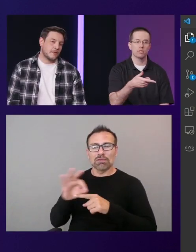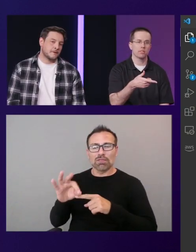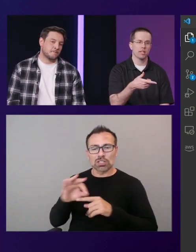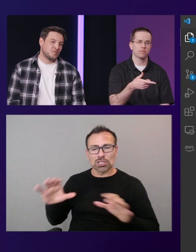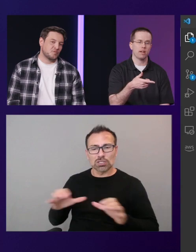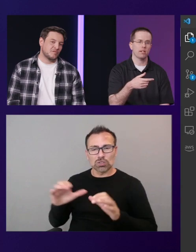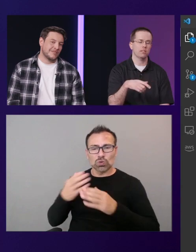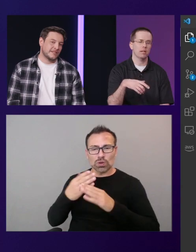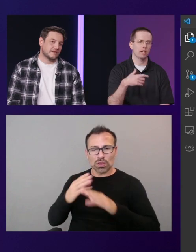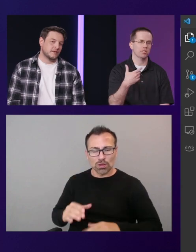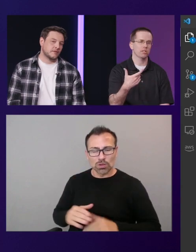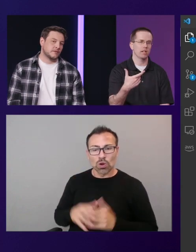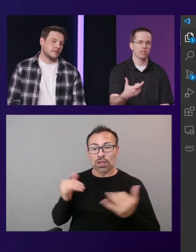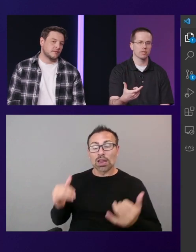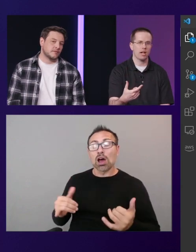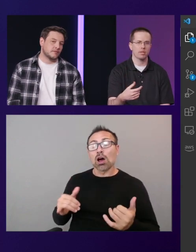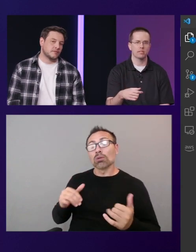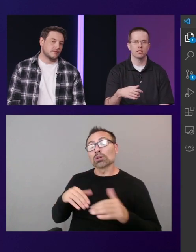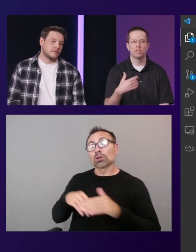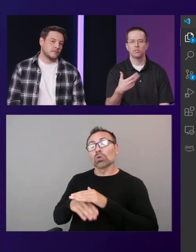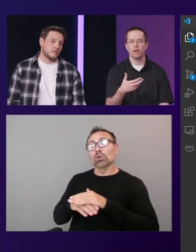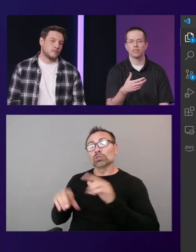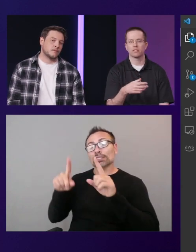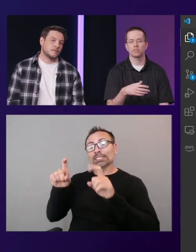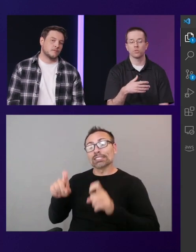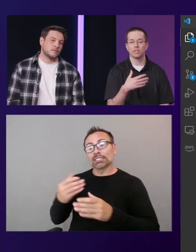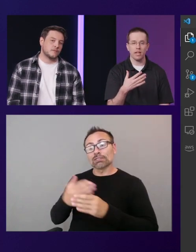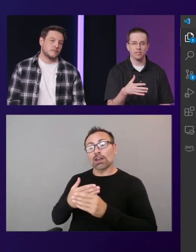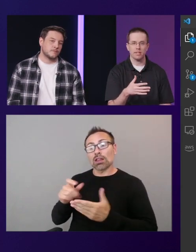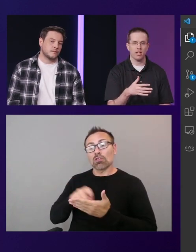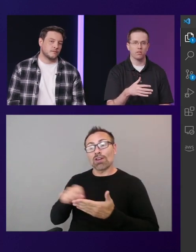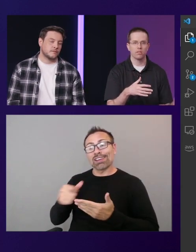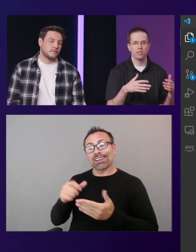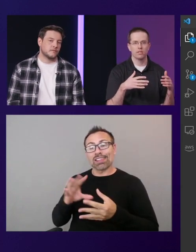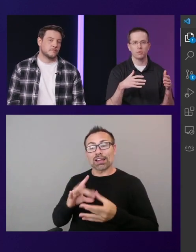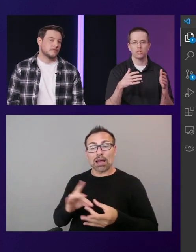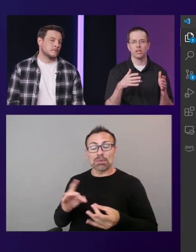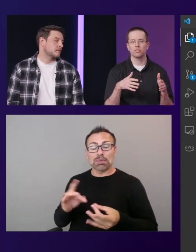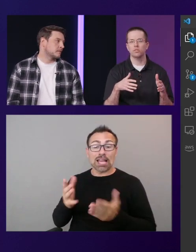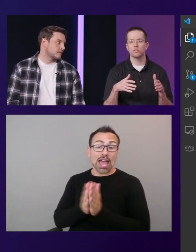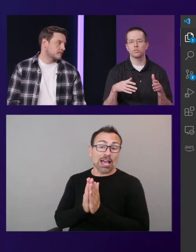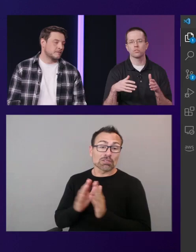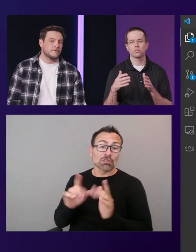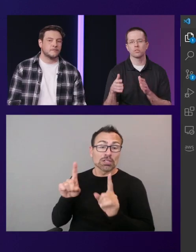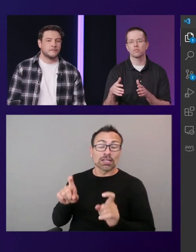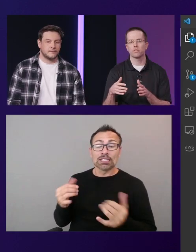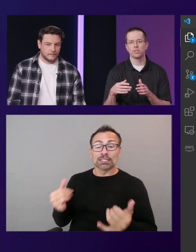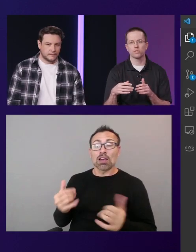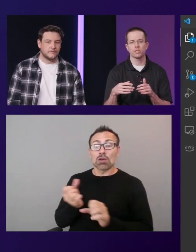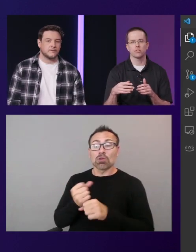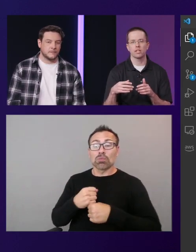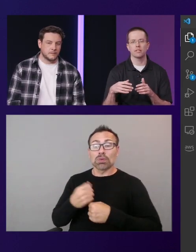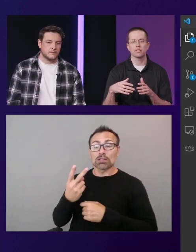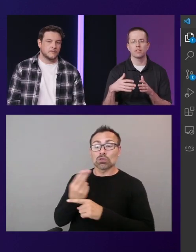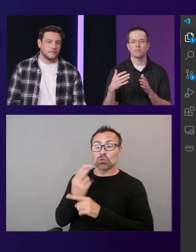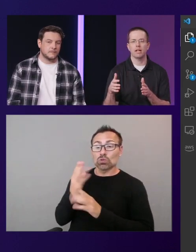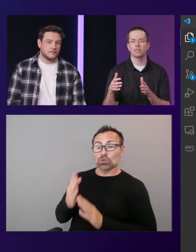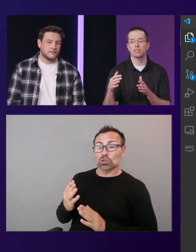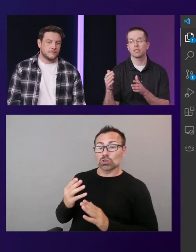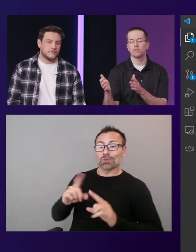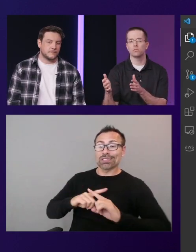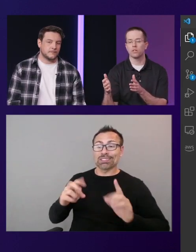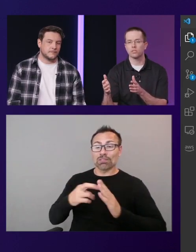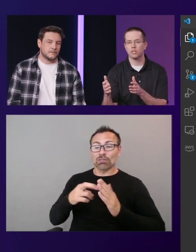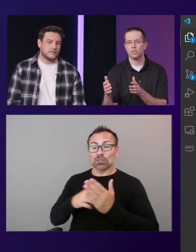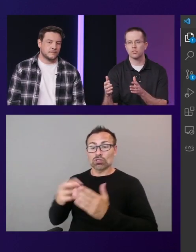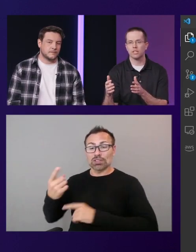now I went to the test file, and I'm actually going to write another comment to ask for a test now that will create 2 users with different registration dates, and then validate